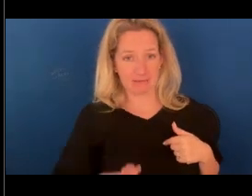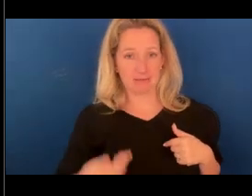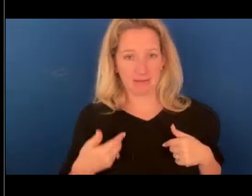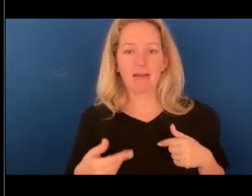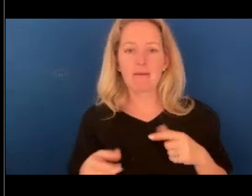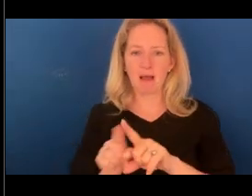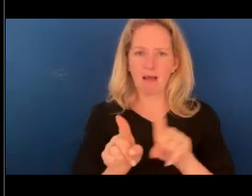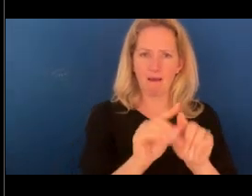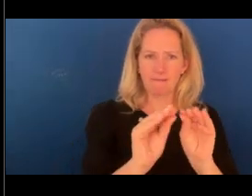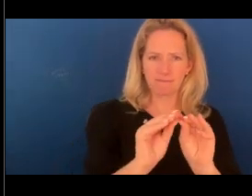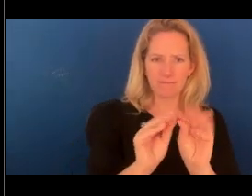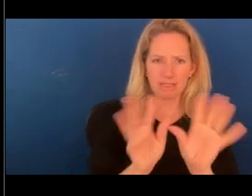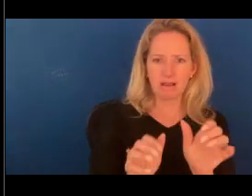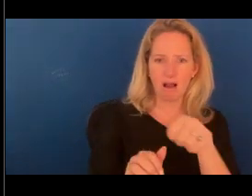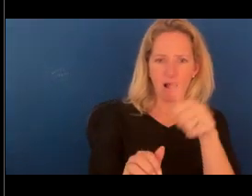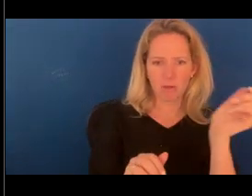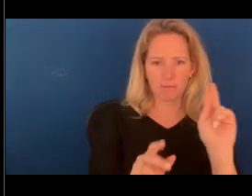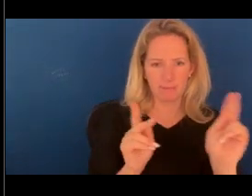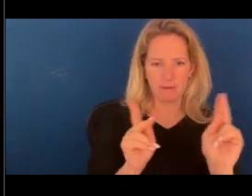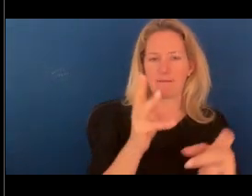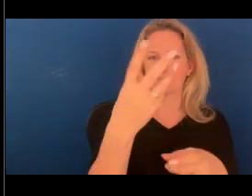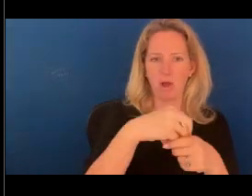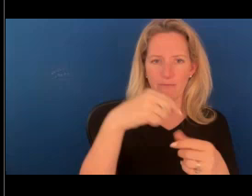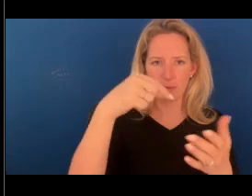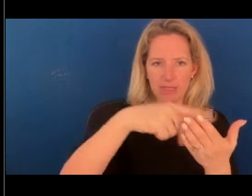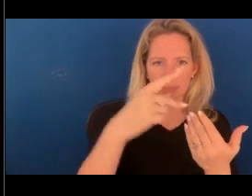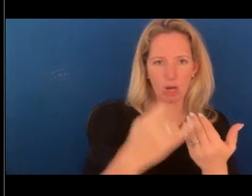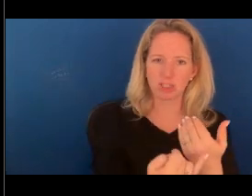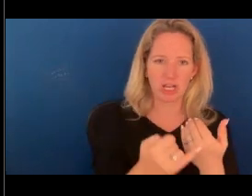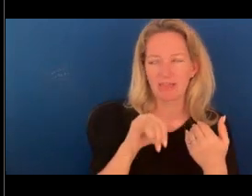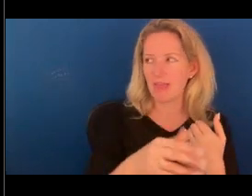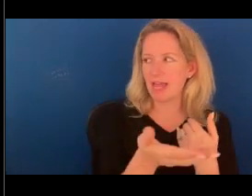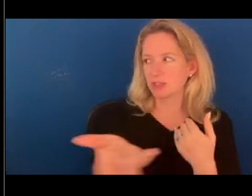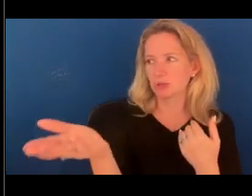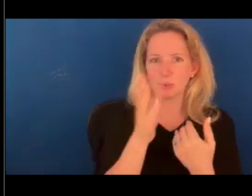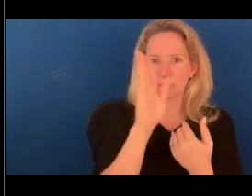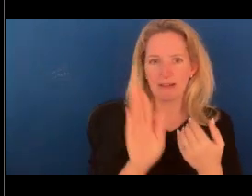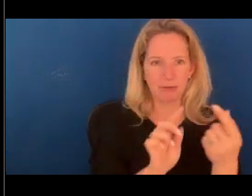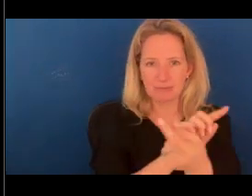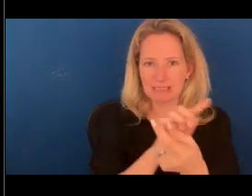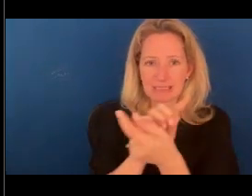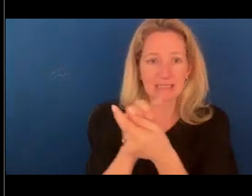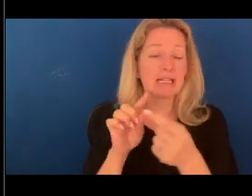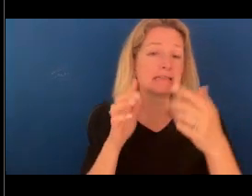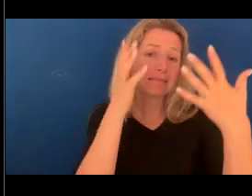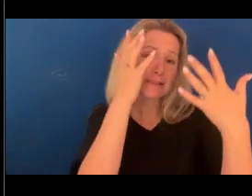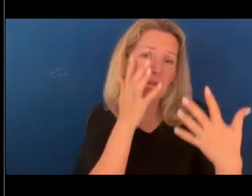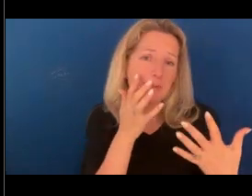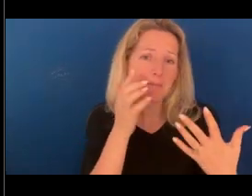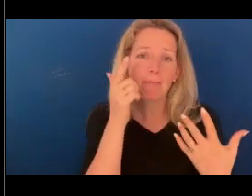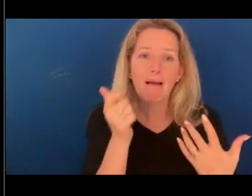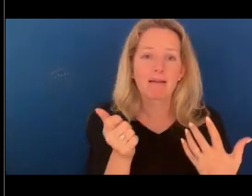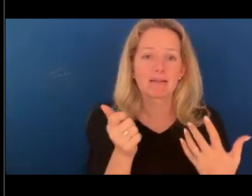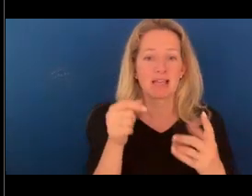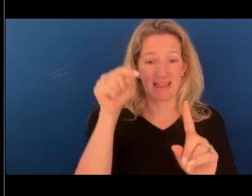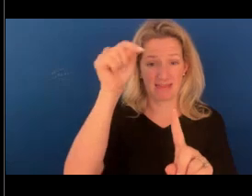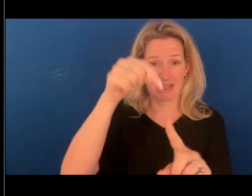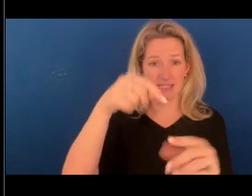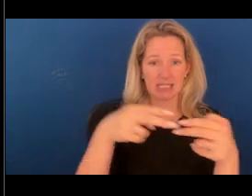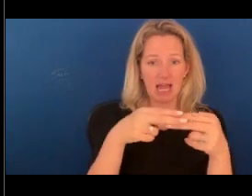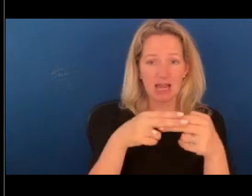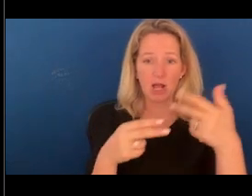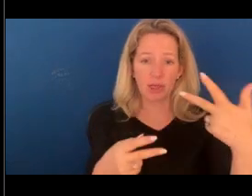that were involved with this project and me being here that you don't get to interact with, which is a shame because, for example, in this slide, there's